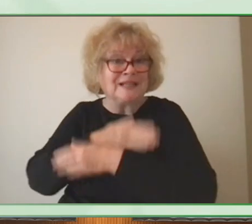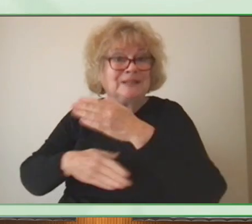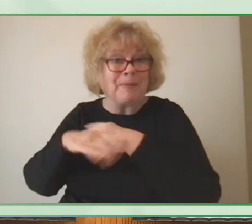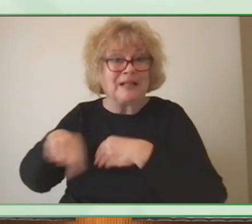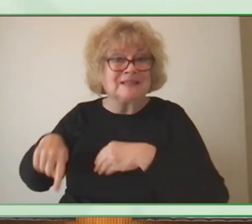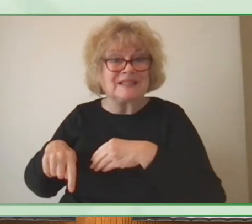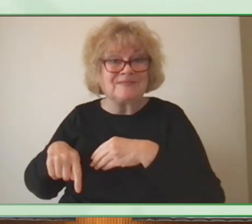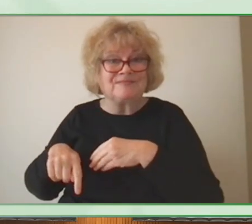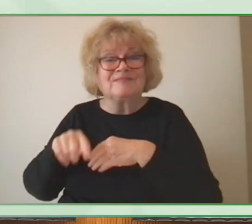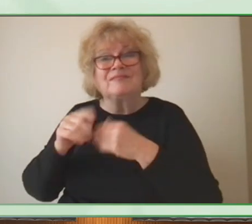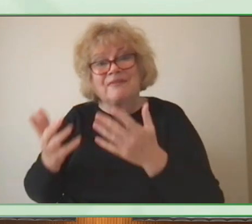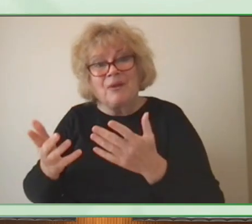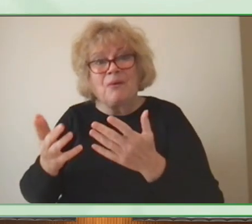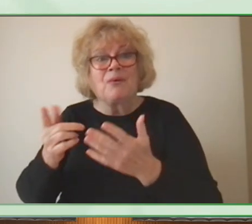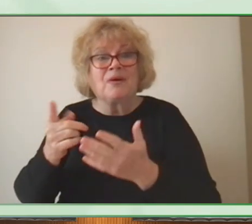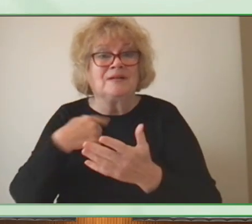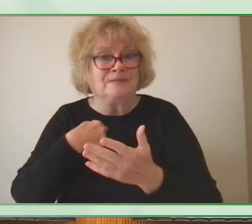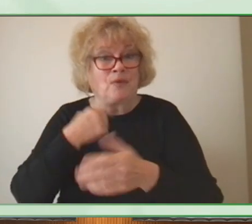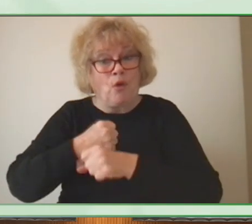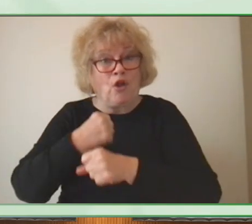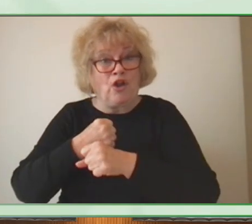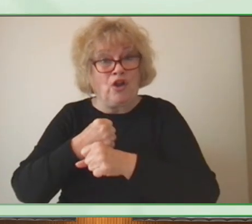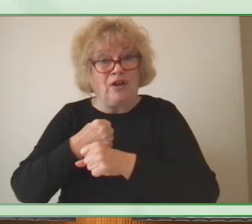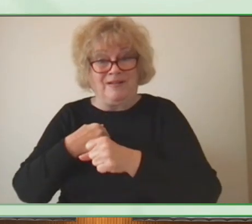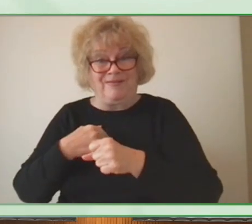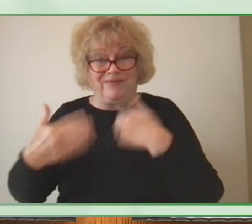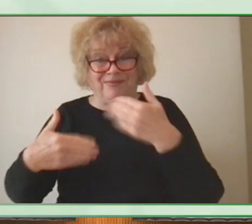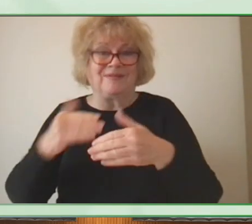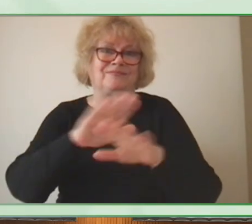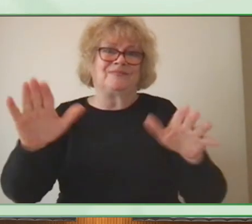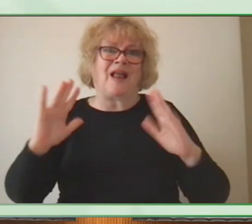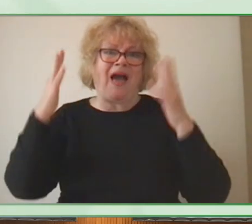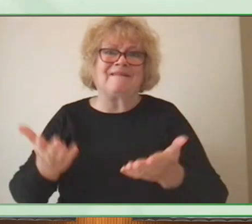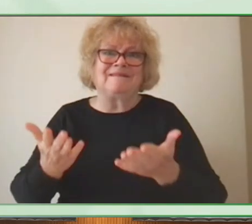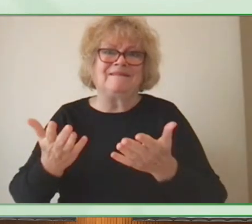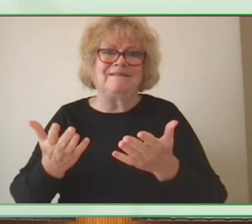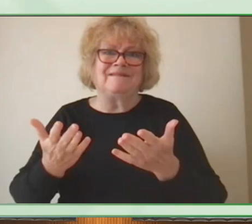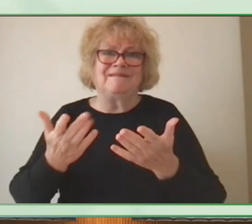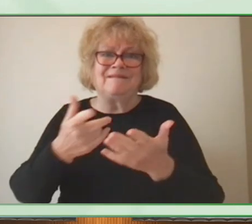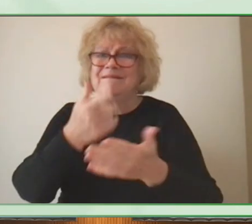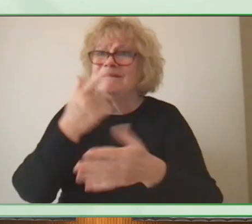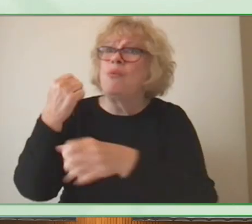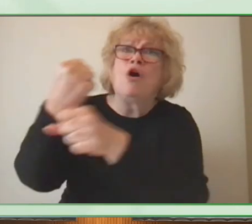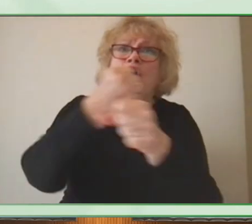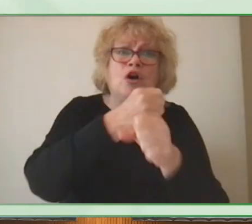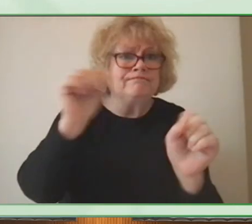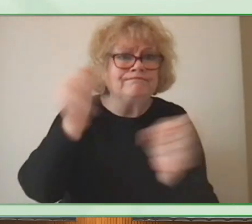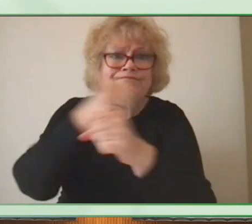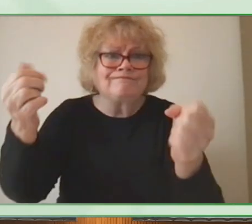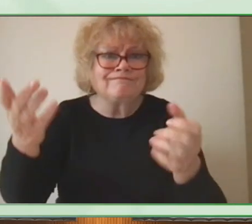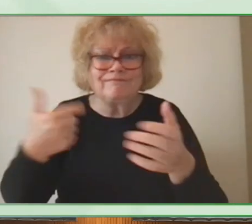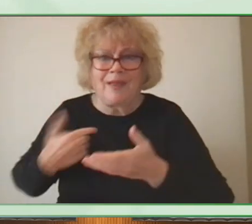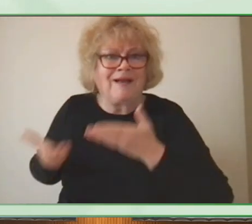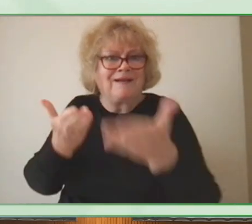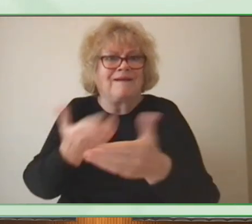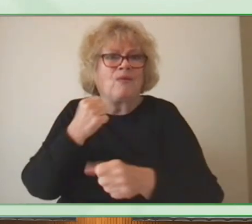Also, we provide support with this slogan, from people with disabilities to people with disabilities, and we see that this is